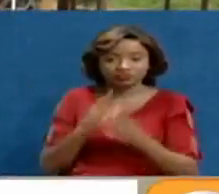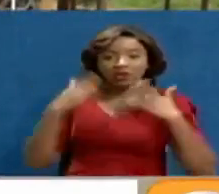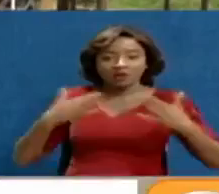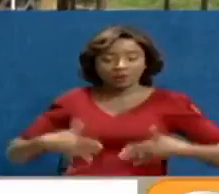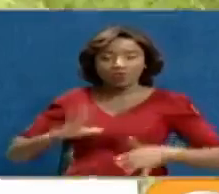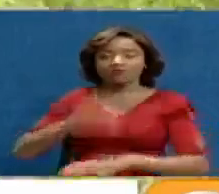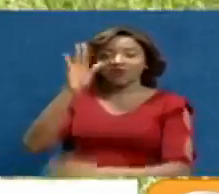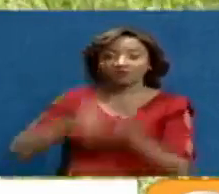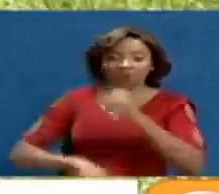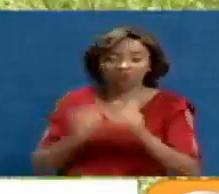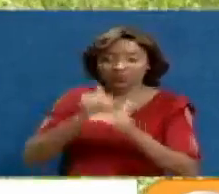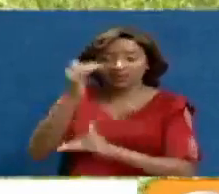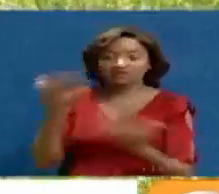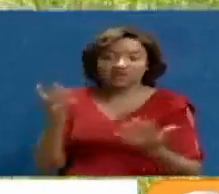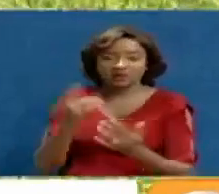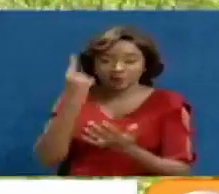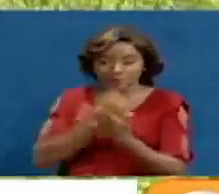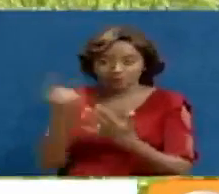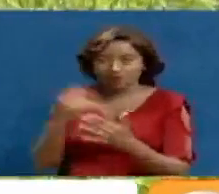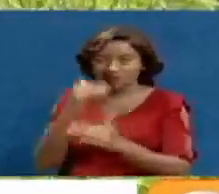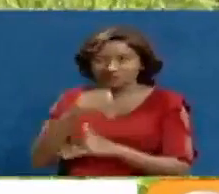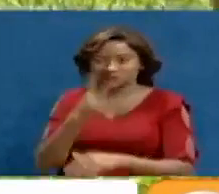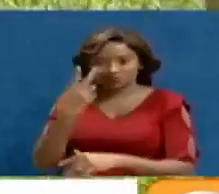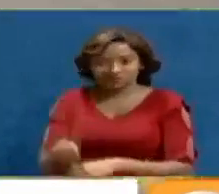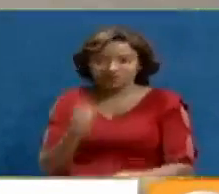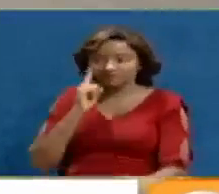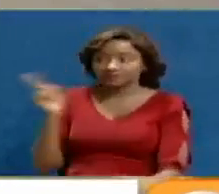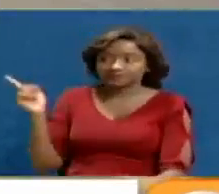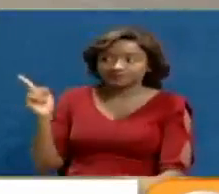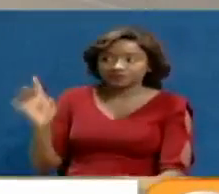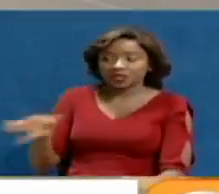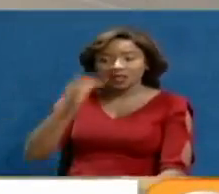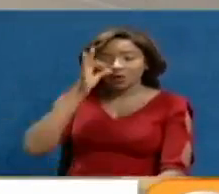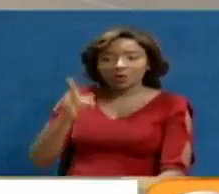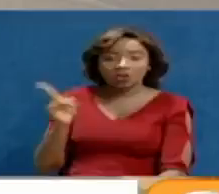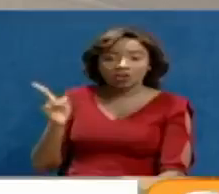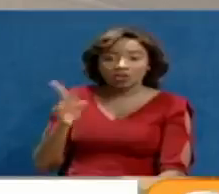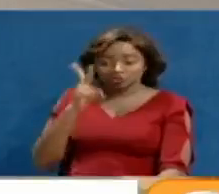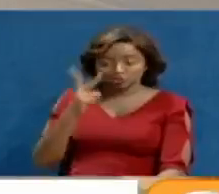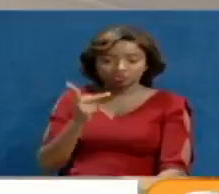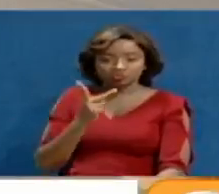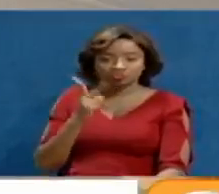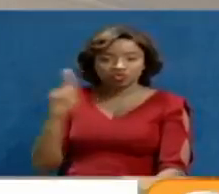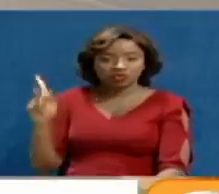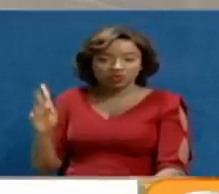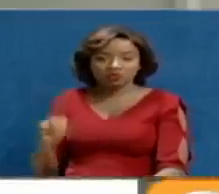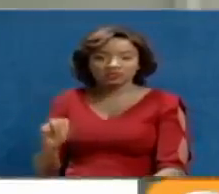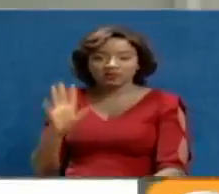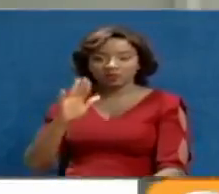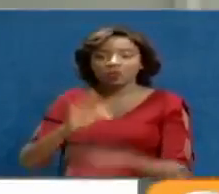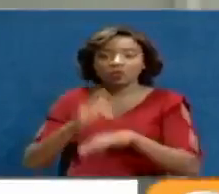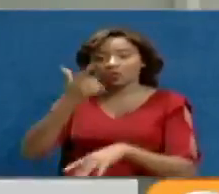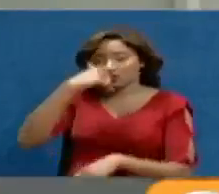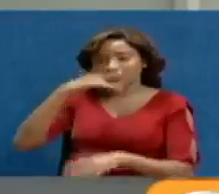Genson's body was found a week later on Christmas Day in a ditch, 2 kilometers from the police station along the Thika superhighway.